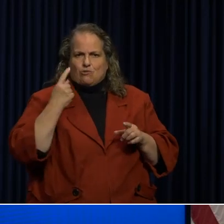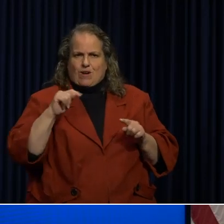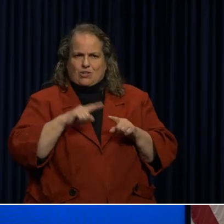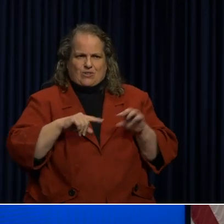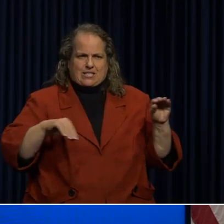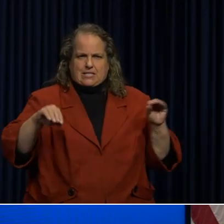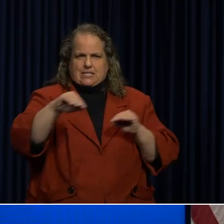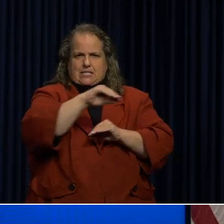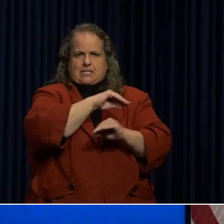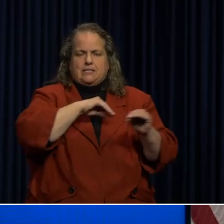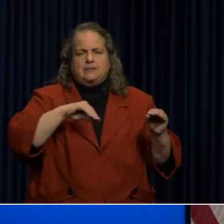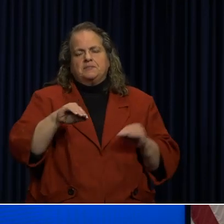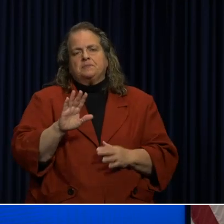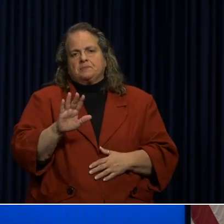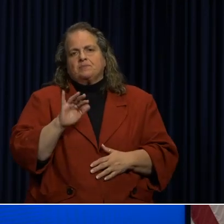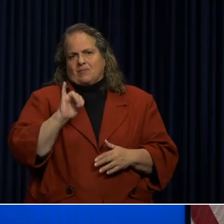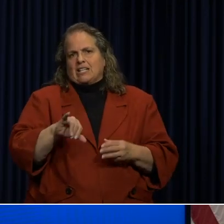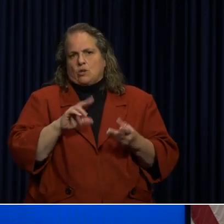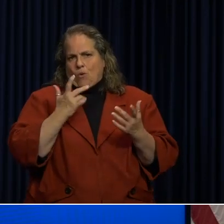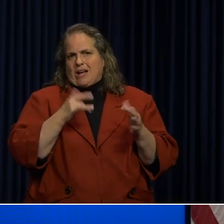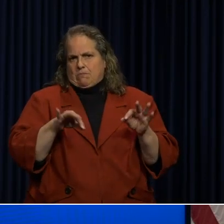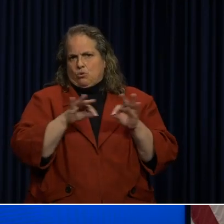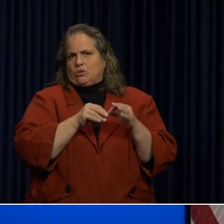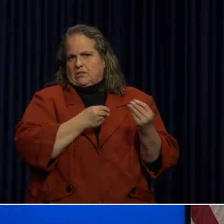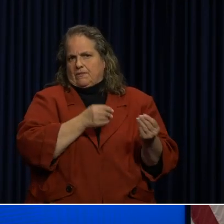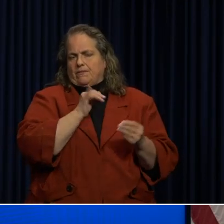right, so today's numbers